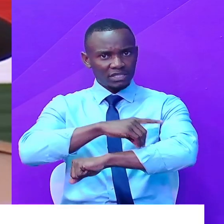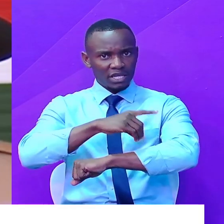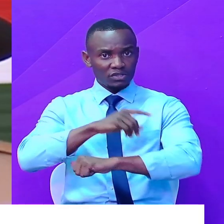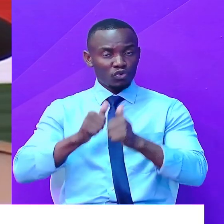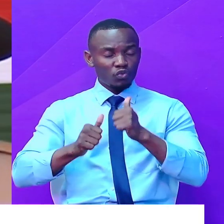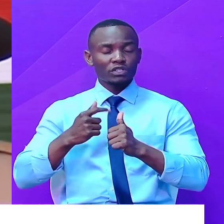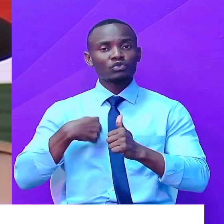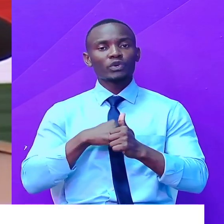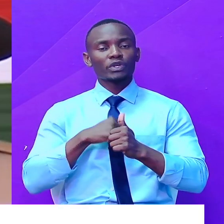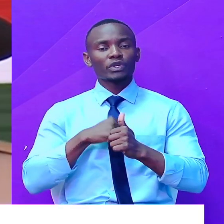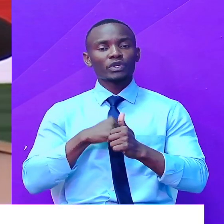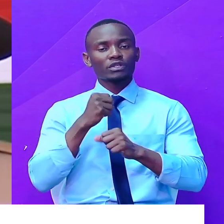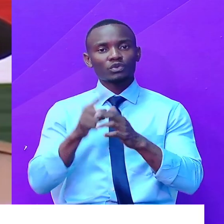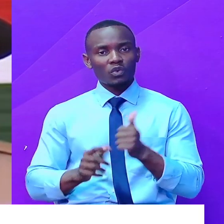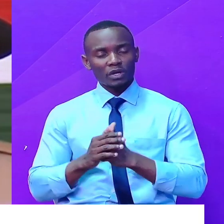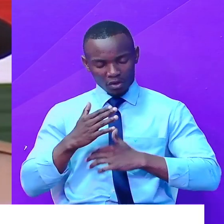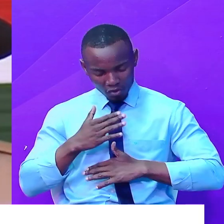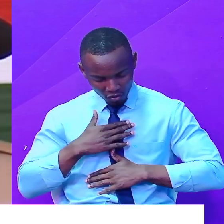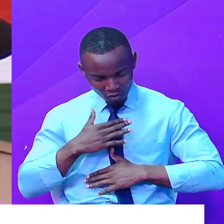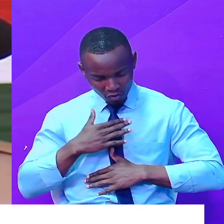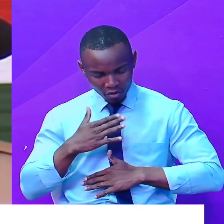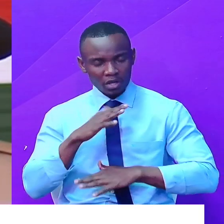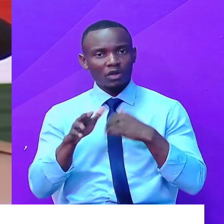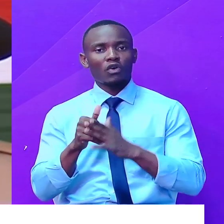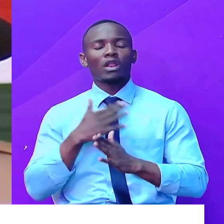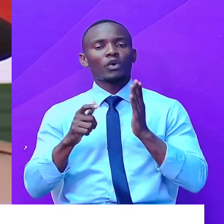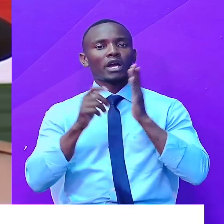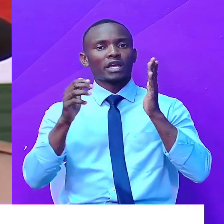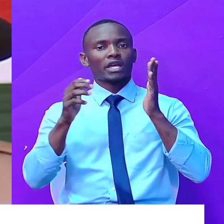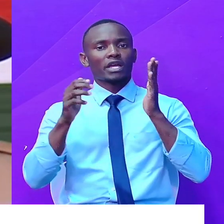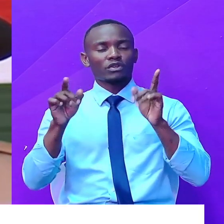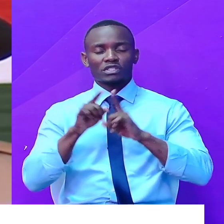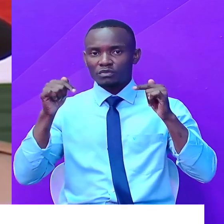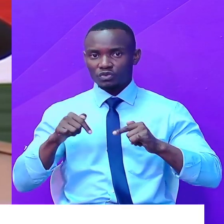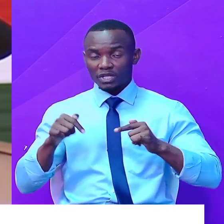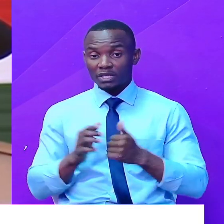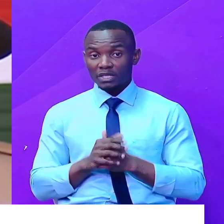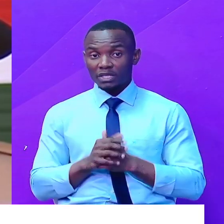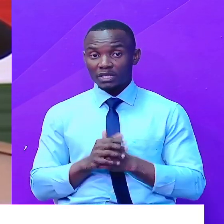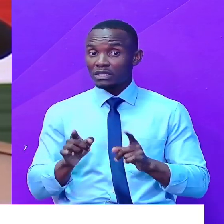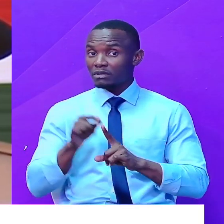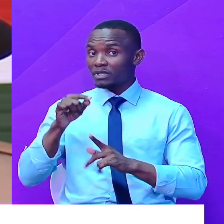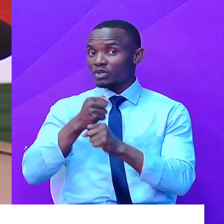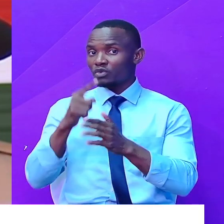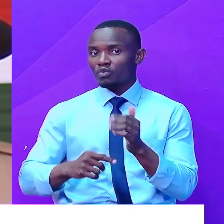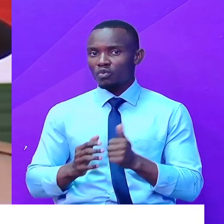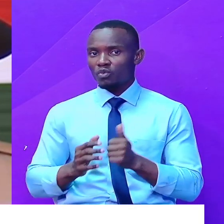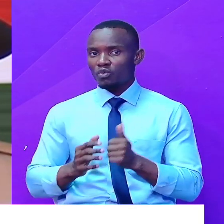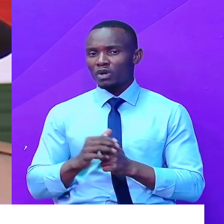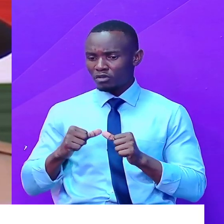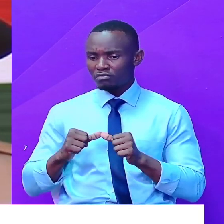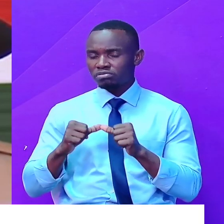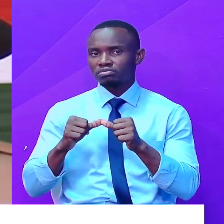are celebrating today. This is what will sustain the memory of our